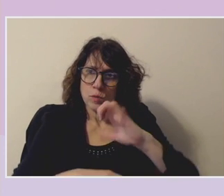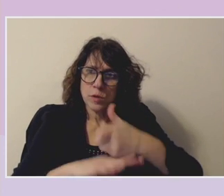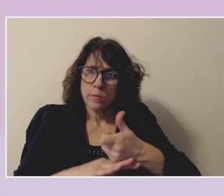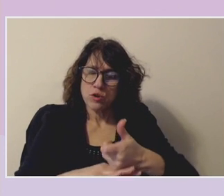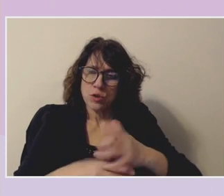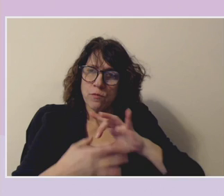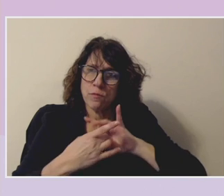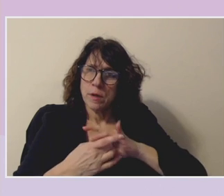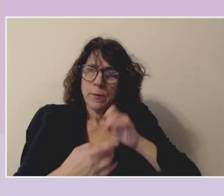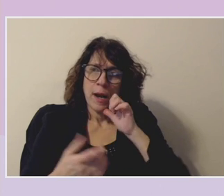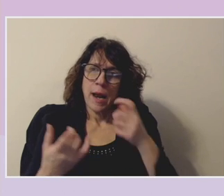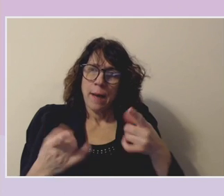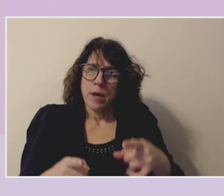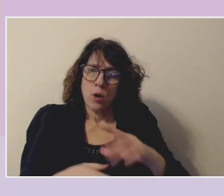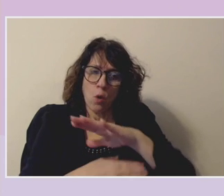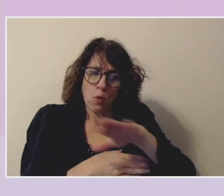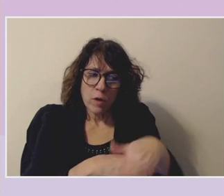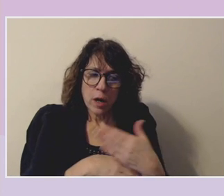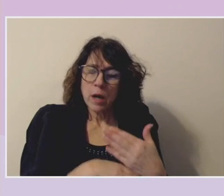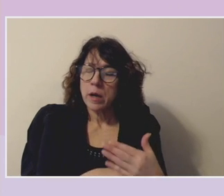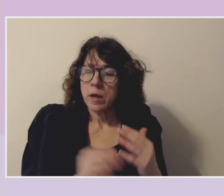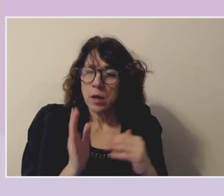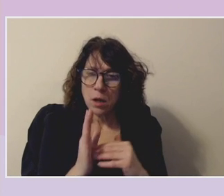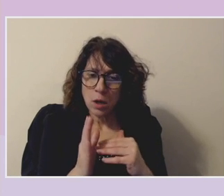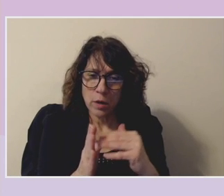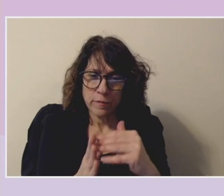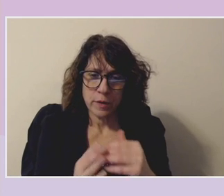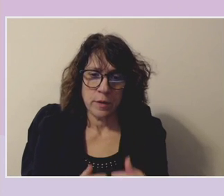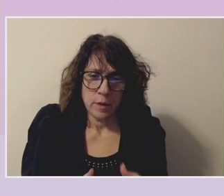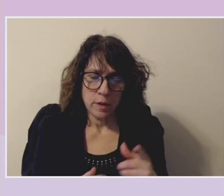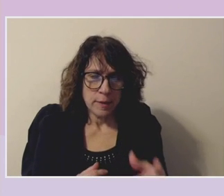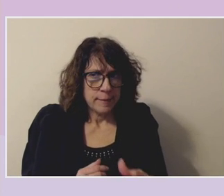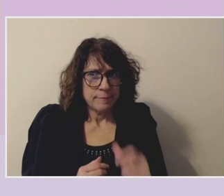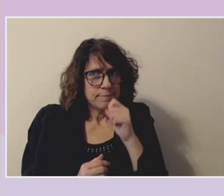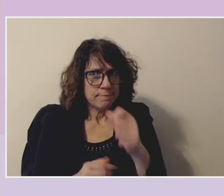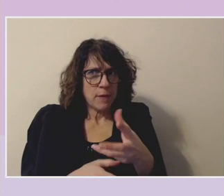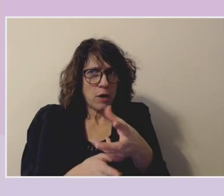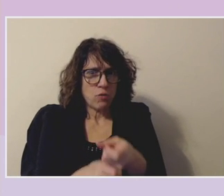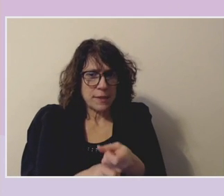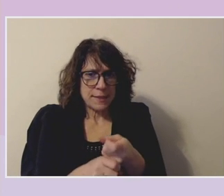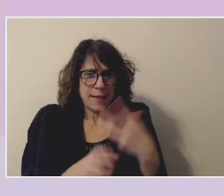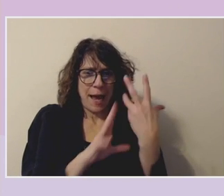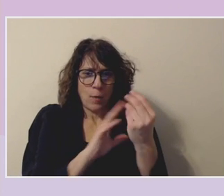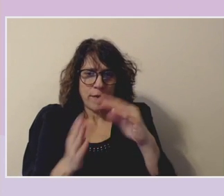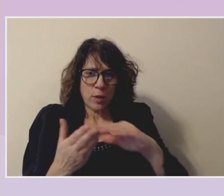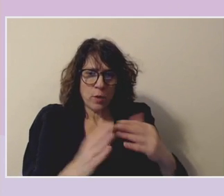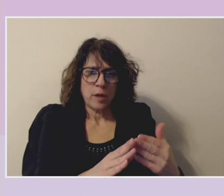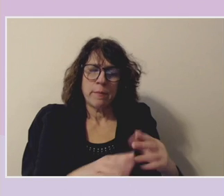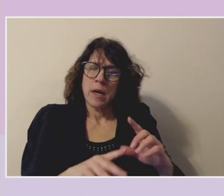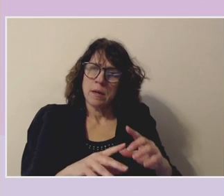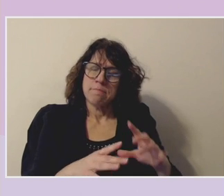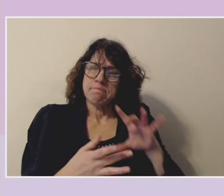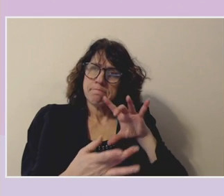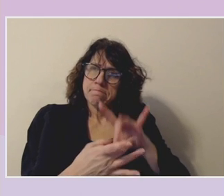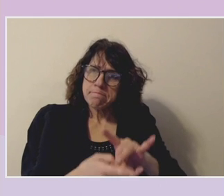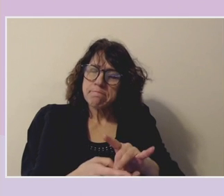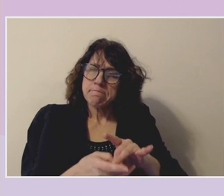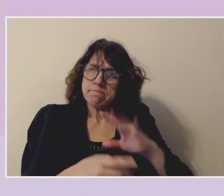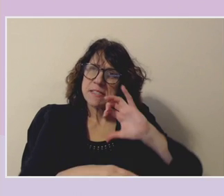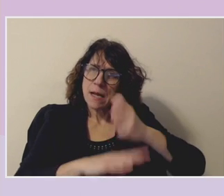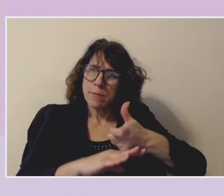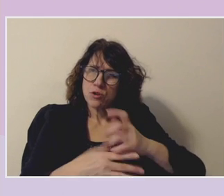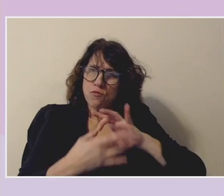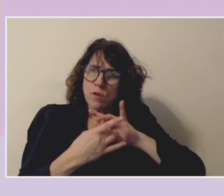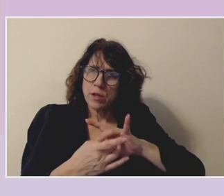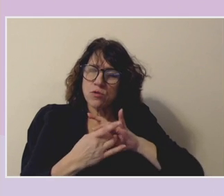going to happen overnight. There's often mistrust within communities, but start building this community, building the relationships to say, what would effective outcomes